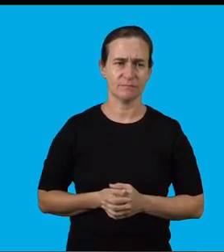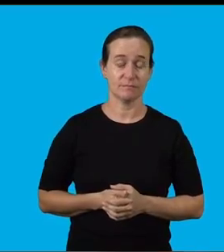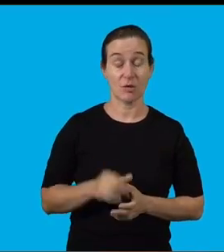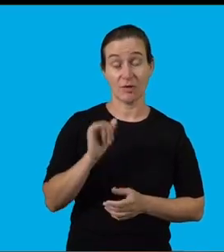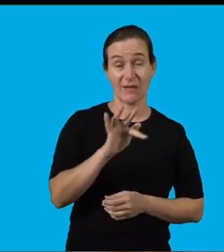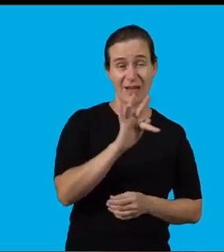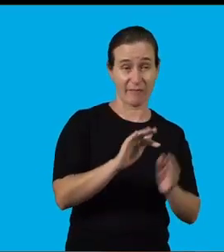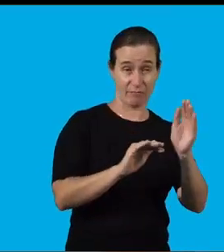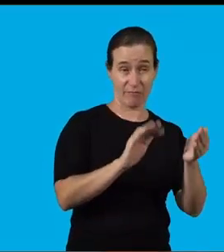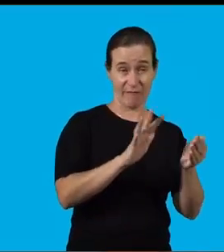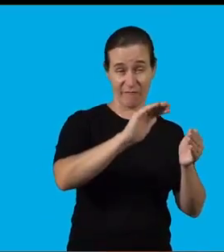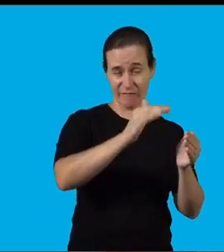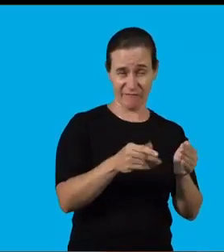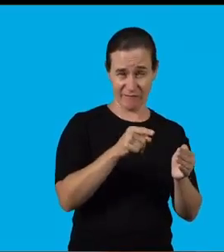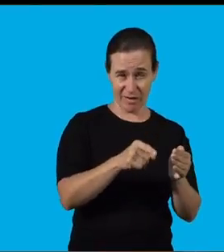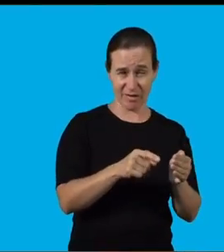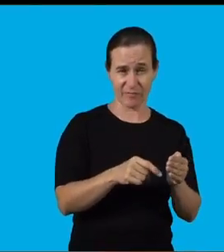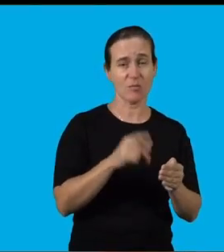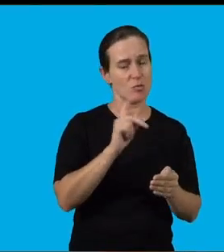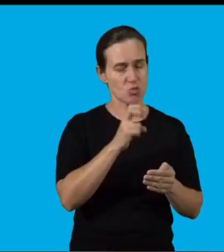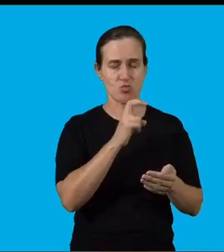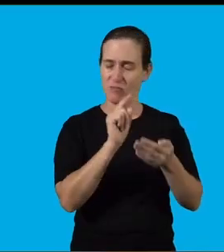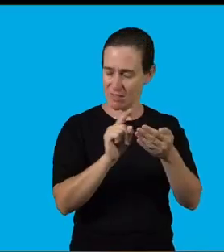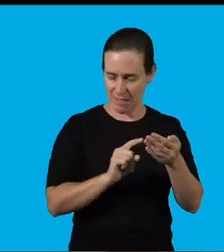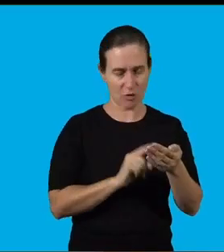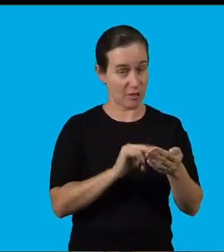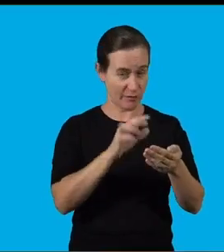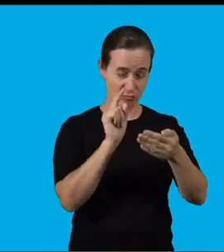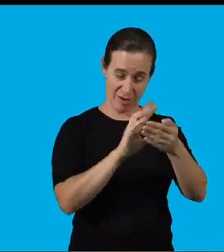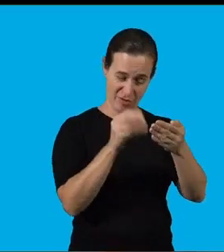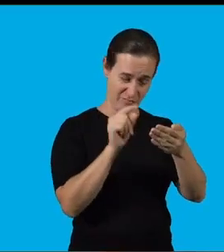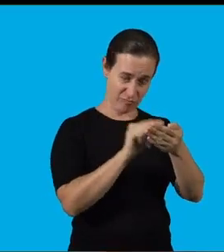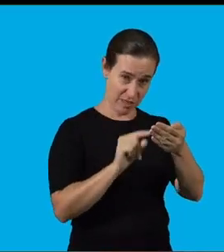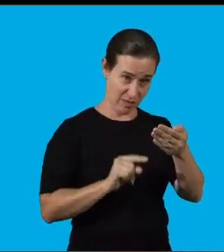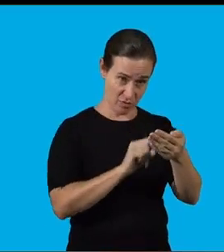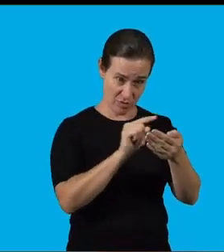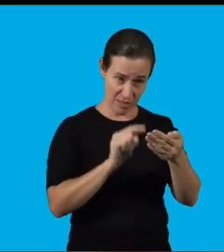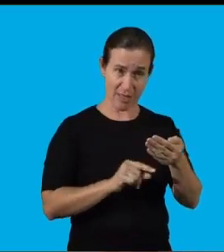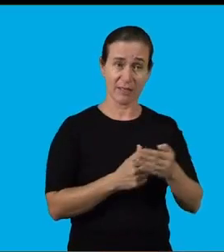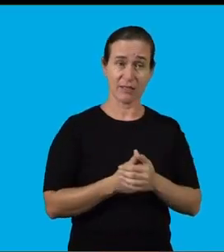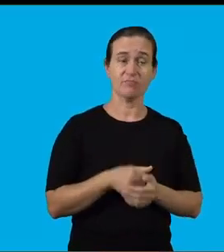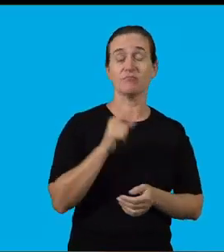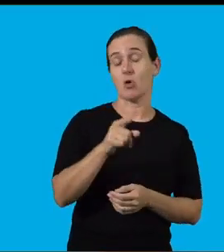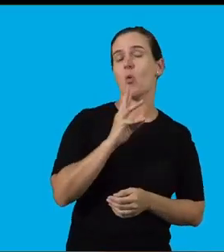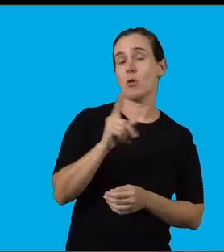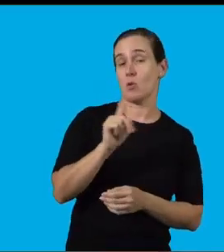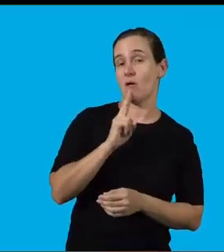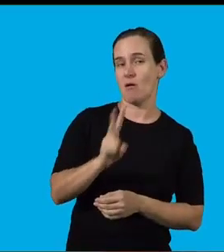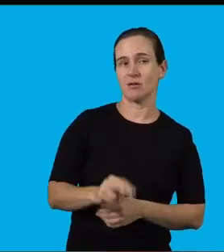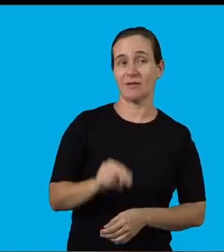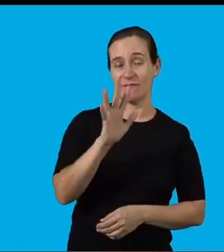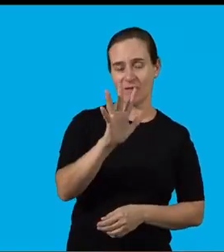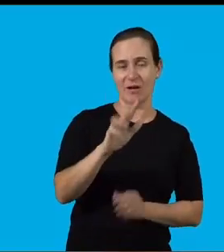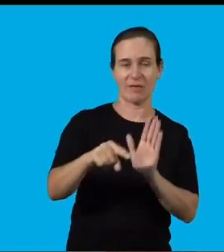if you substitute f of 5, again, it's calculator work. And let's go straight to the answers we should get. When you substitute 5 in, your function